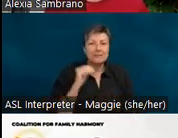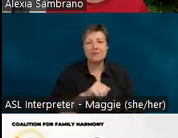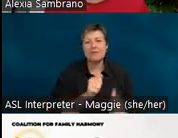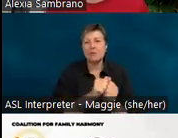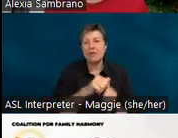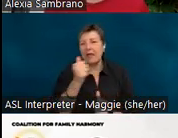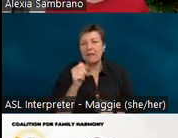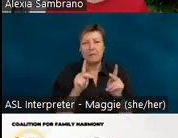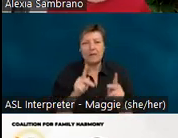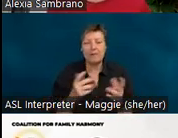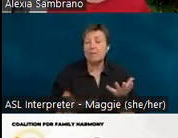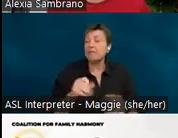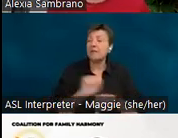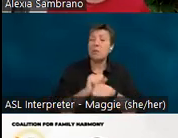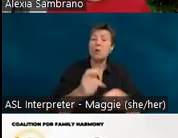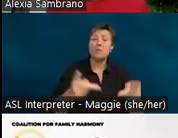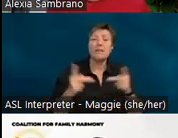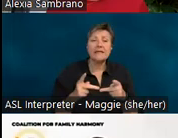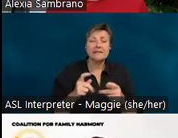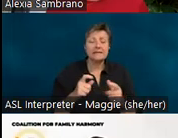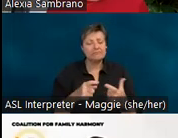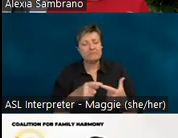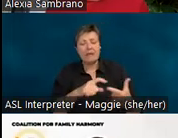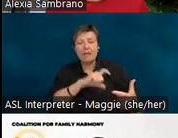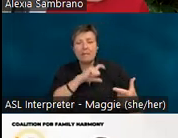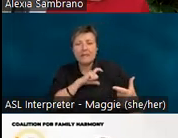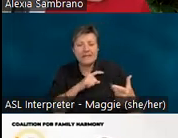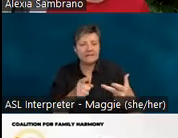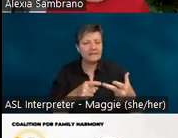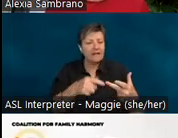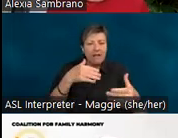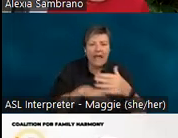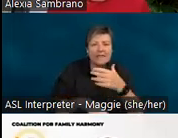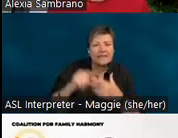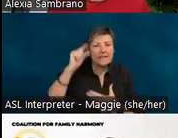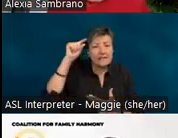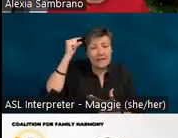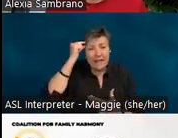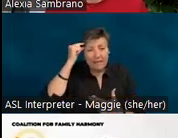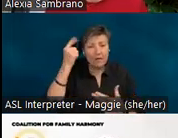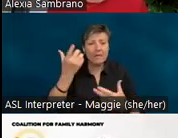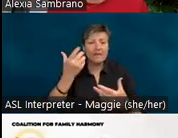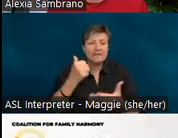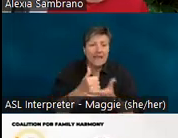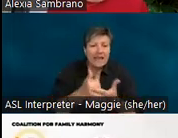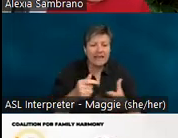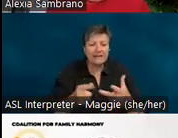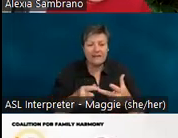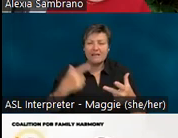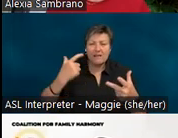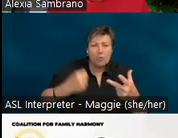workplace, police, in when accessing government aids or things like welfare,